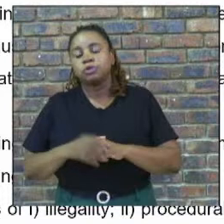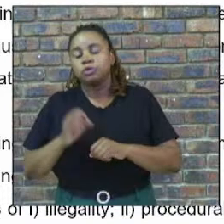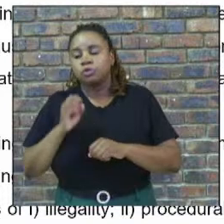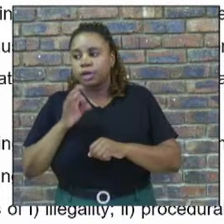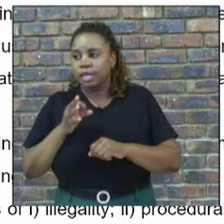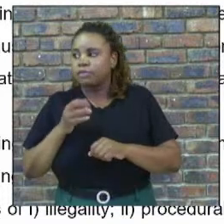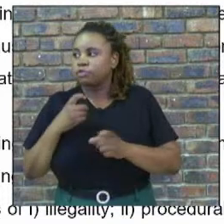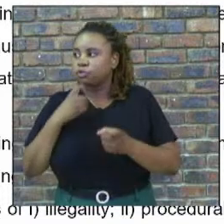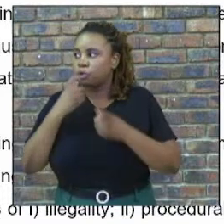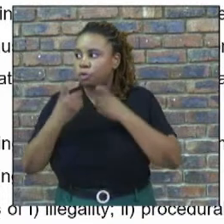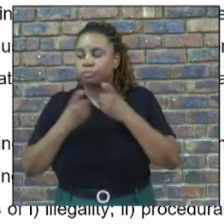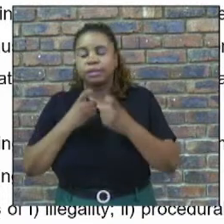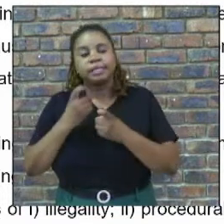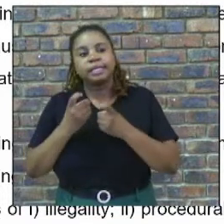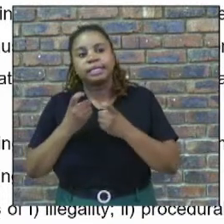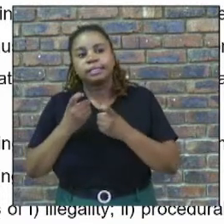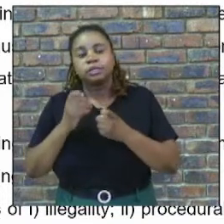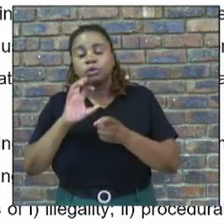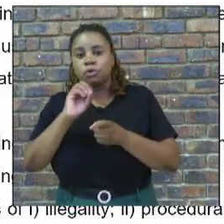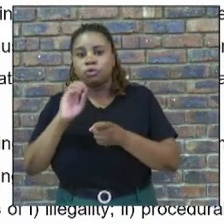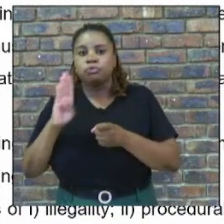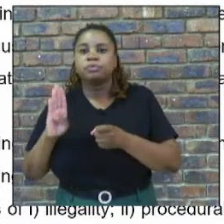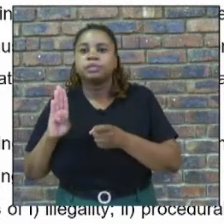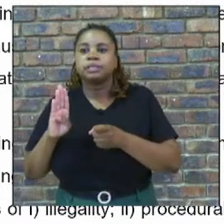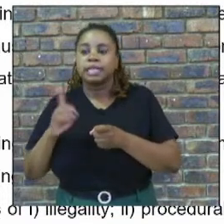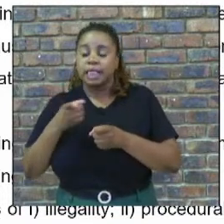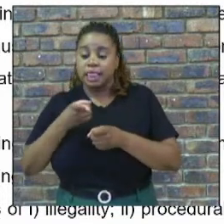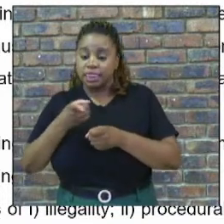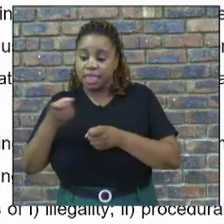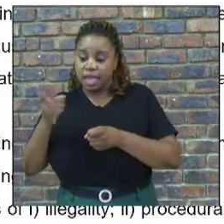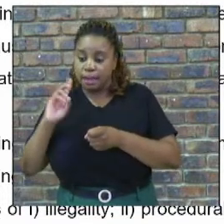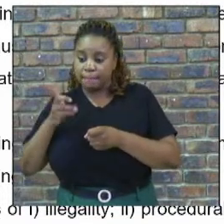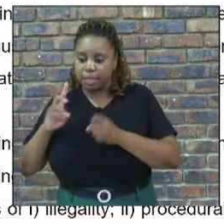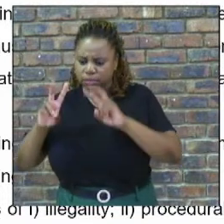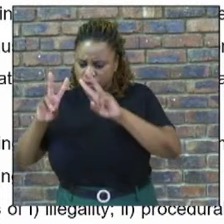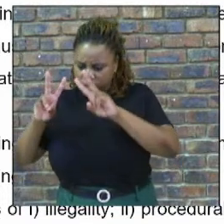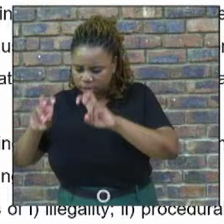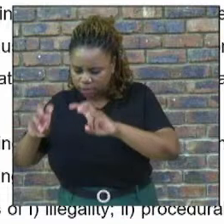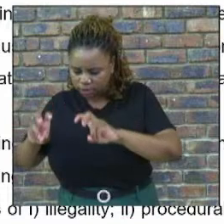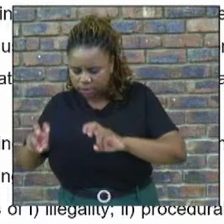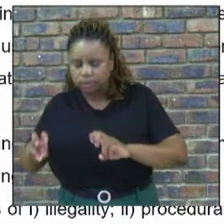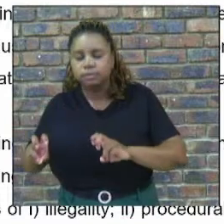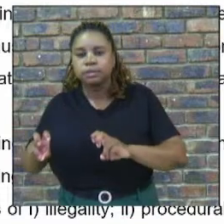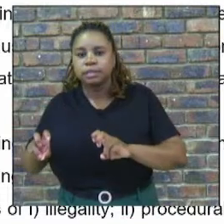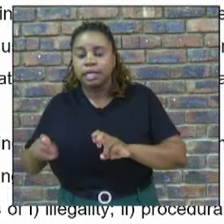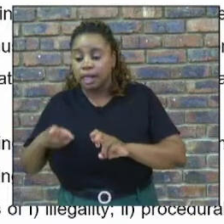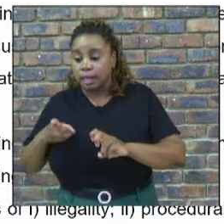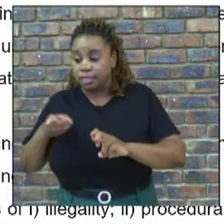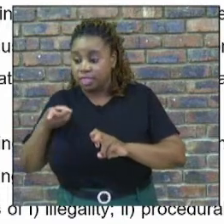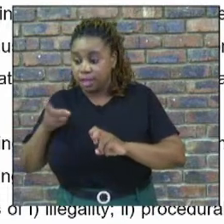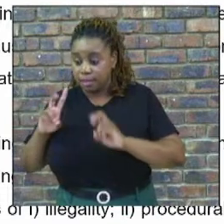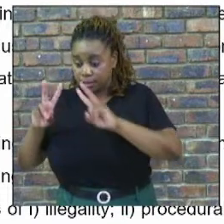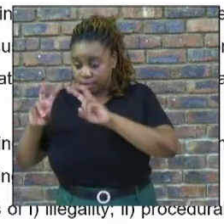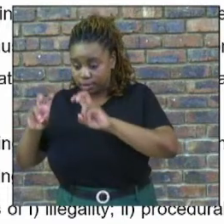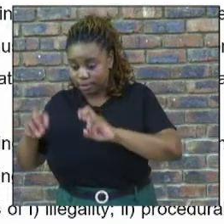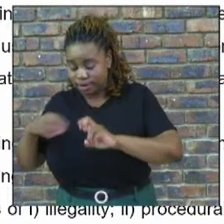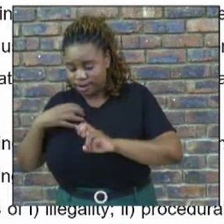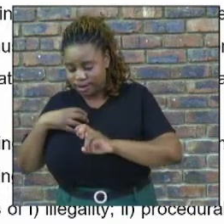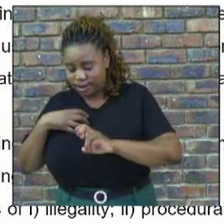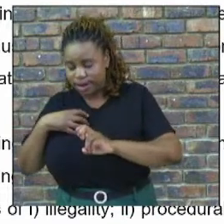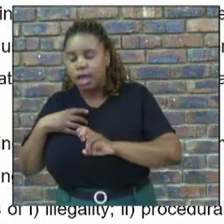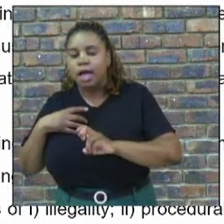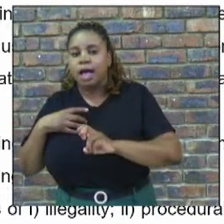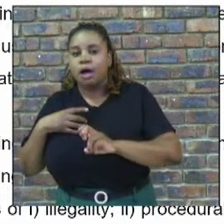they have to do their own investigations so that they can be able to reach a fair and unbiased